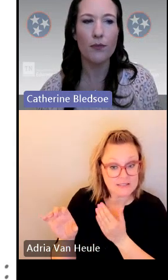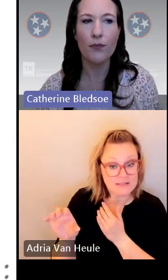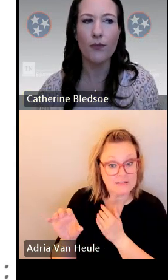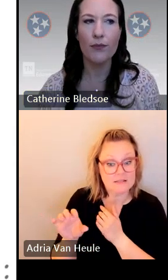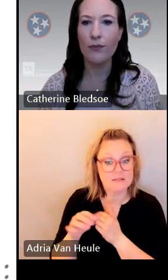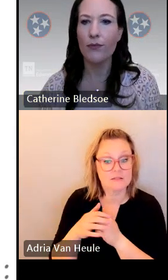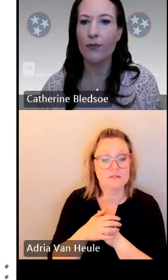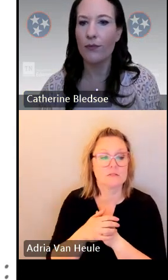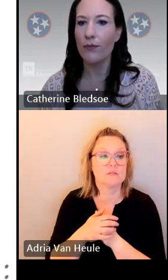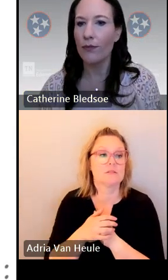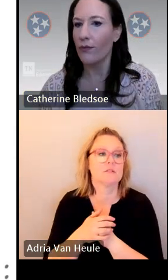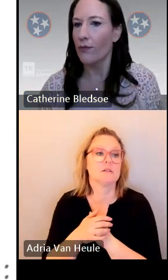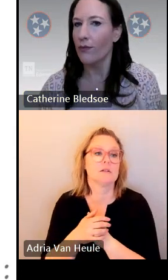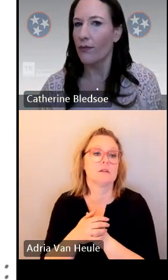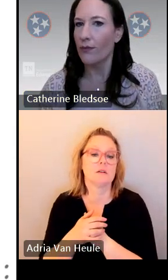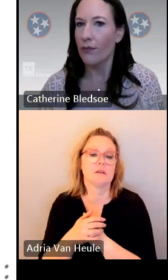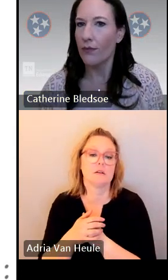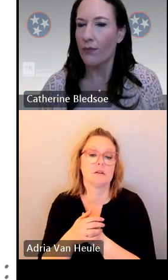to?